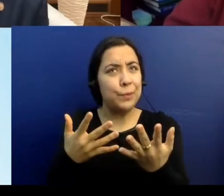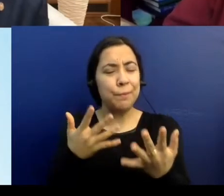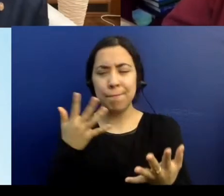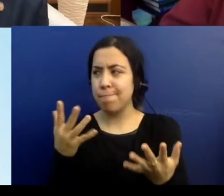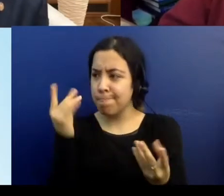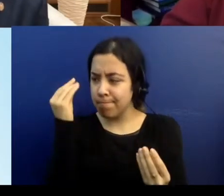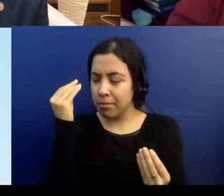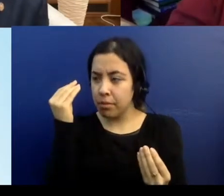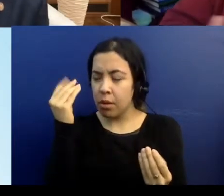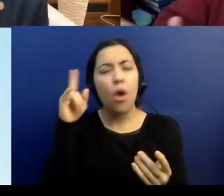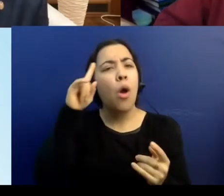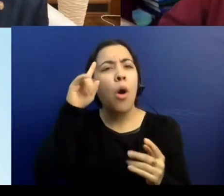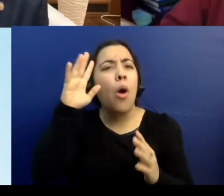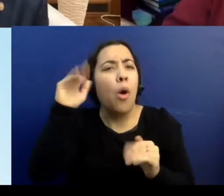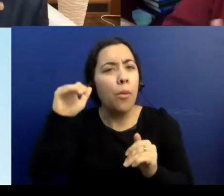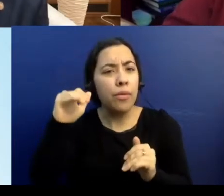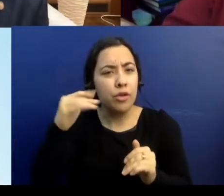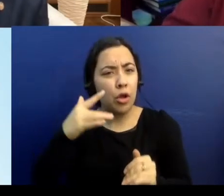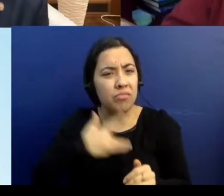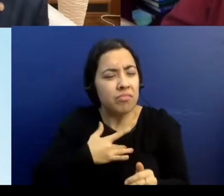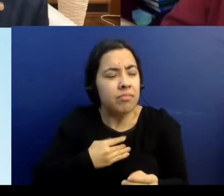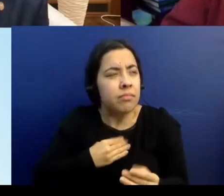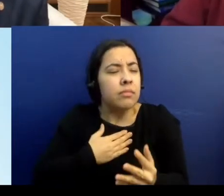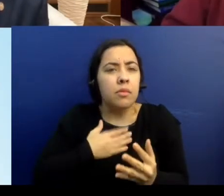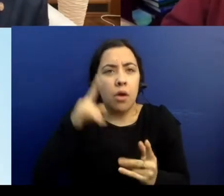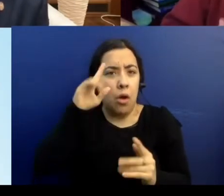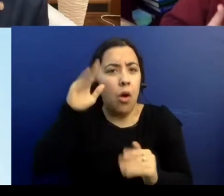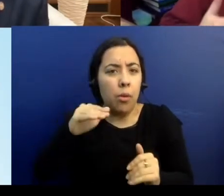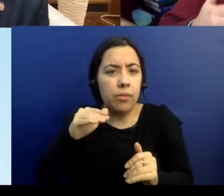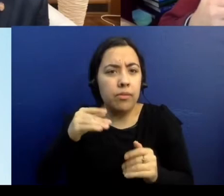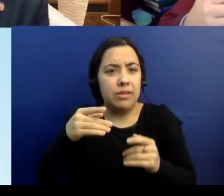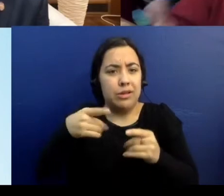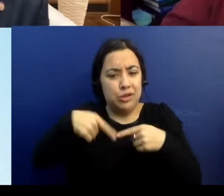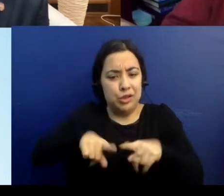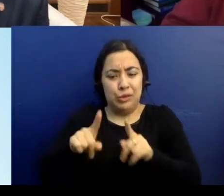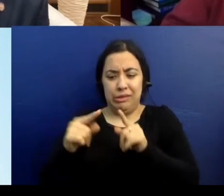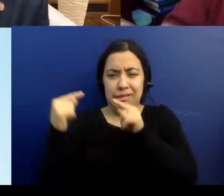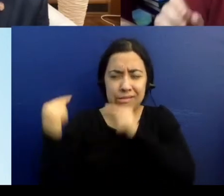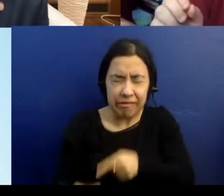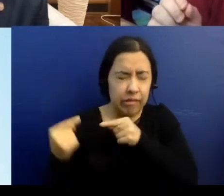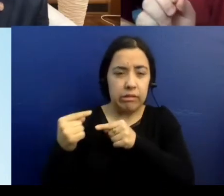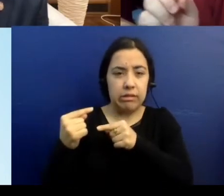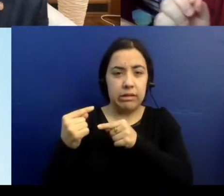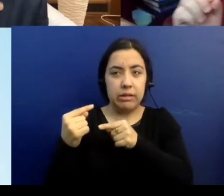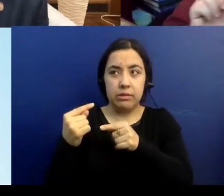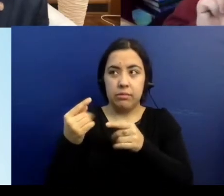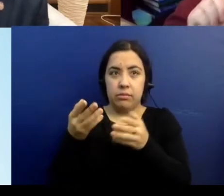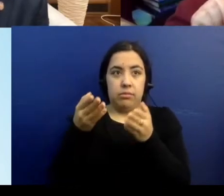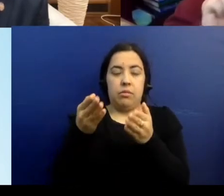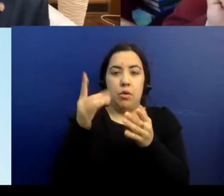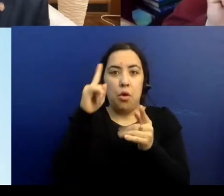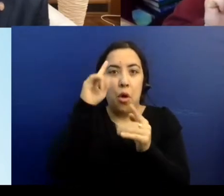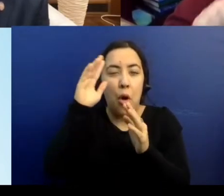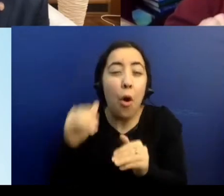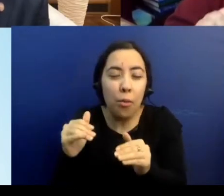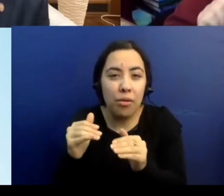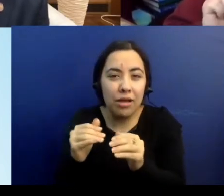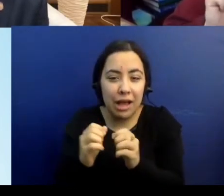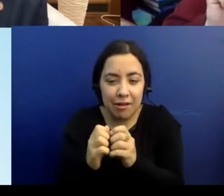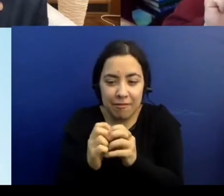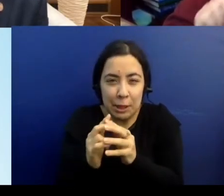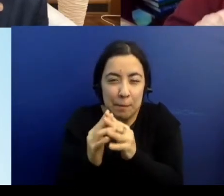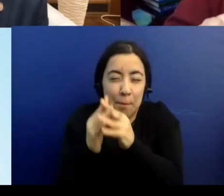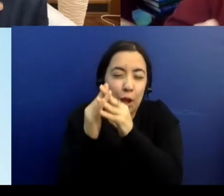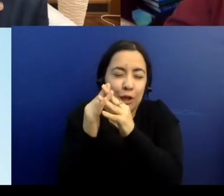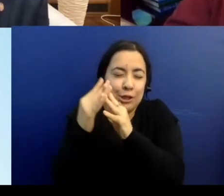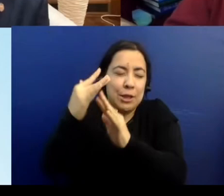hope that in the midst of all of the difficulty that, you know, hope kind of emerged in some